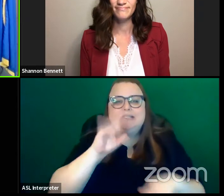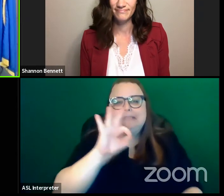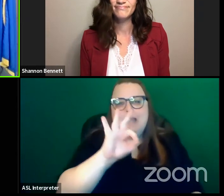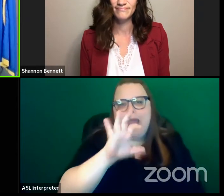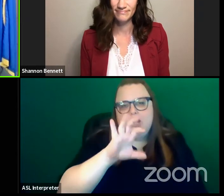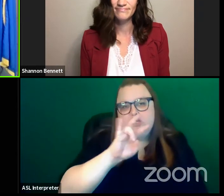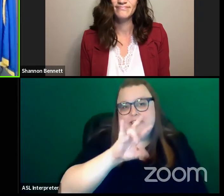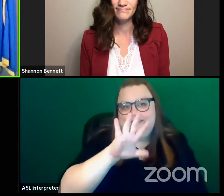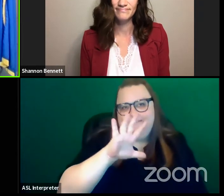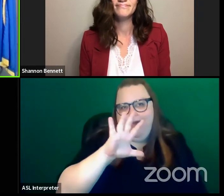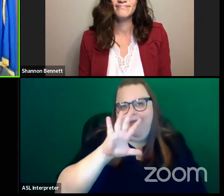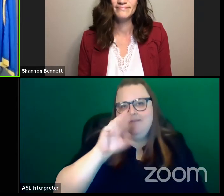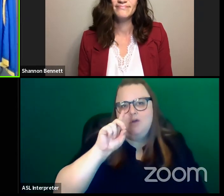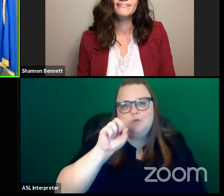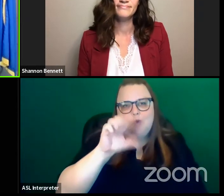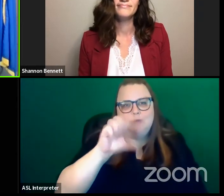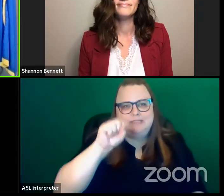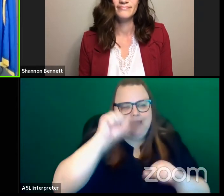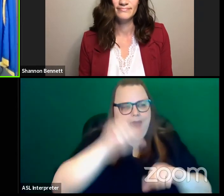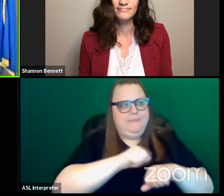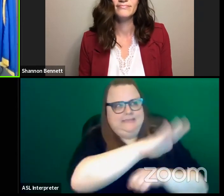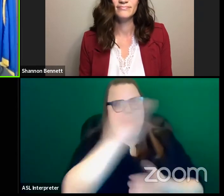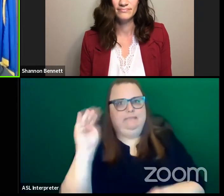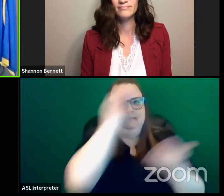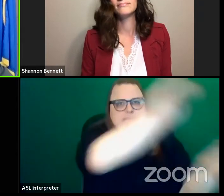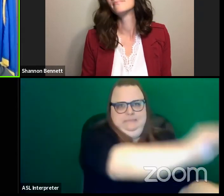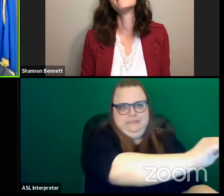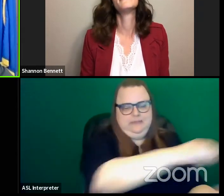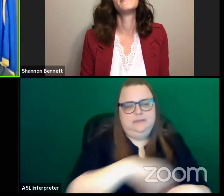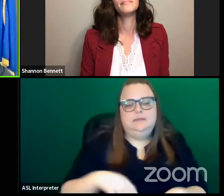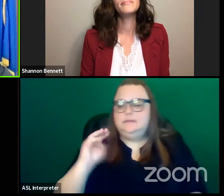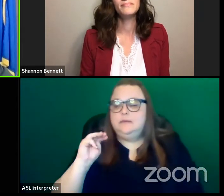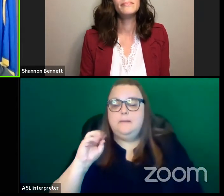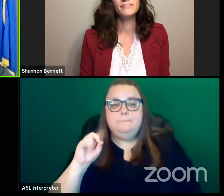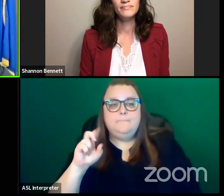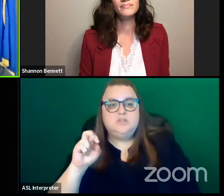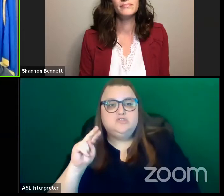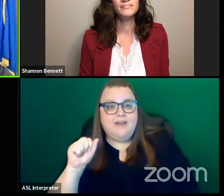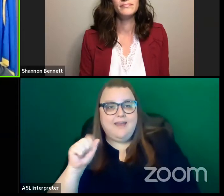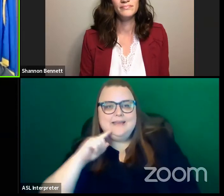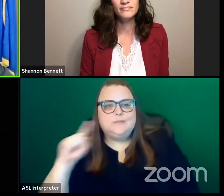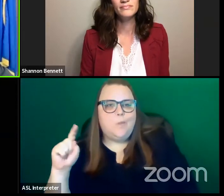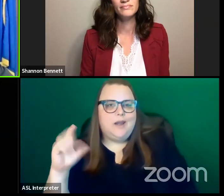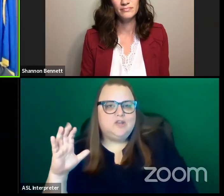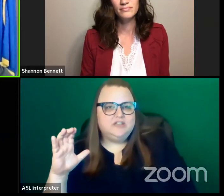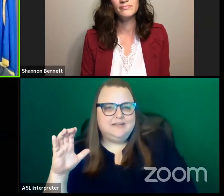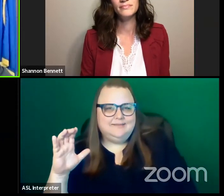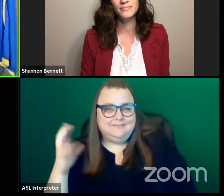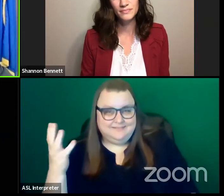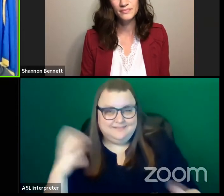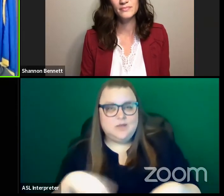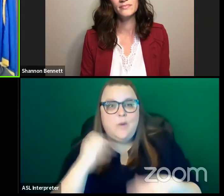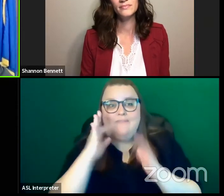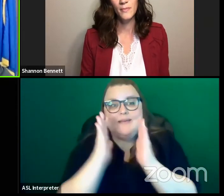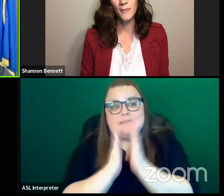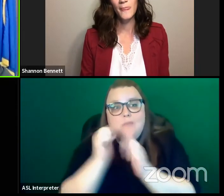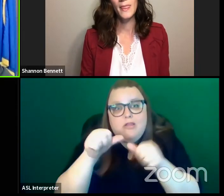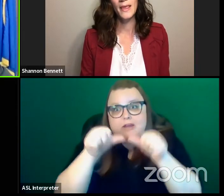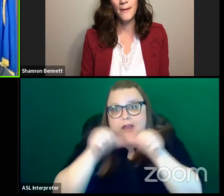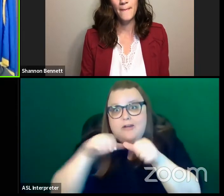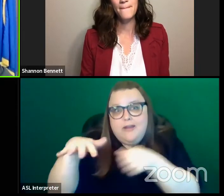sent to a location. Moderna is 100. So in some of the smaller areas, we're not going to be able to